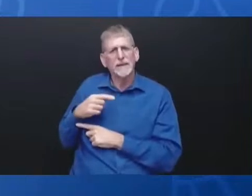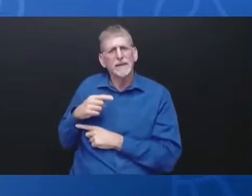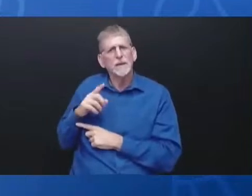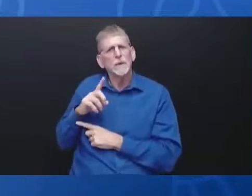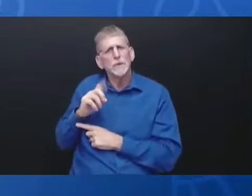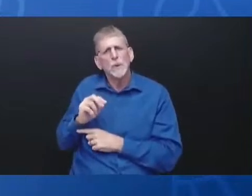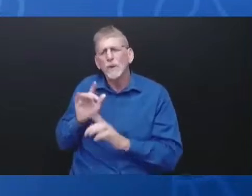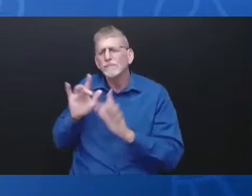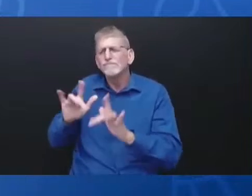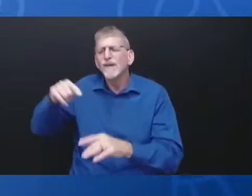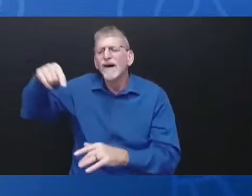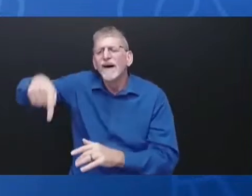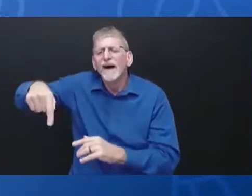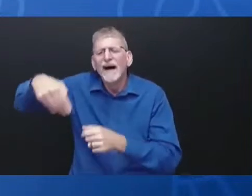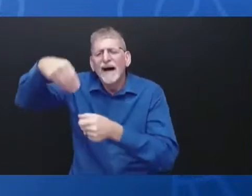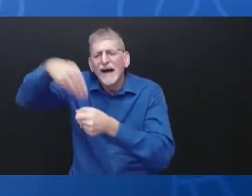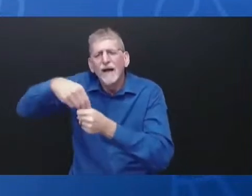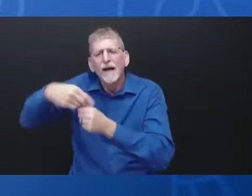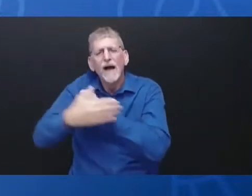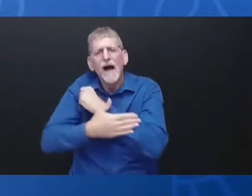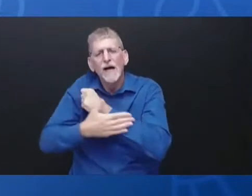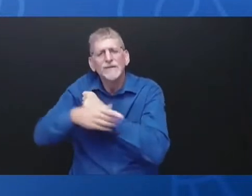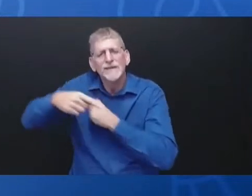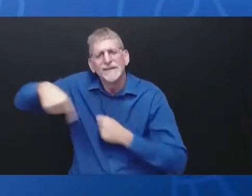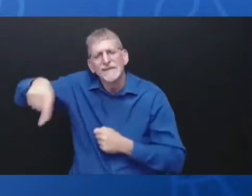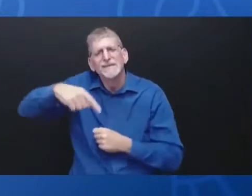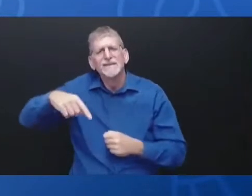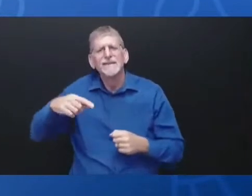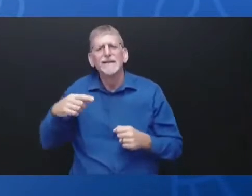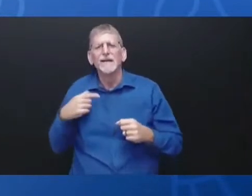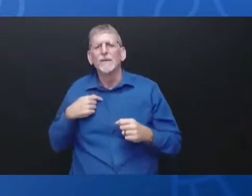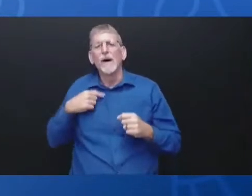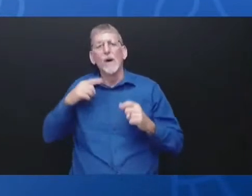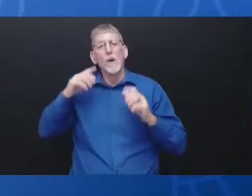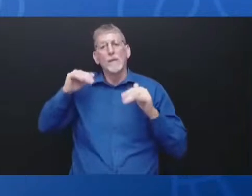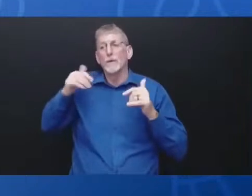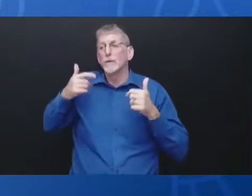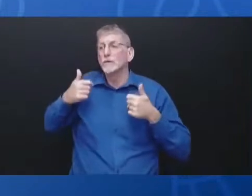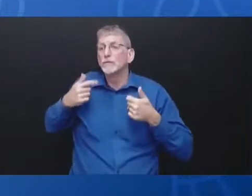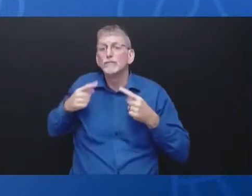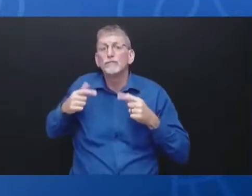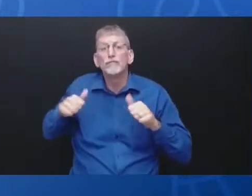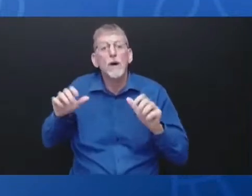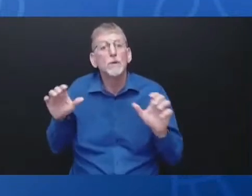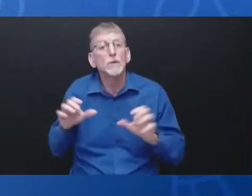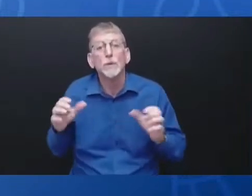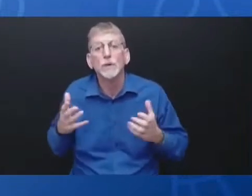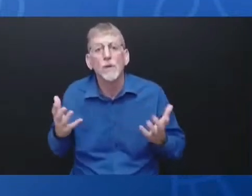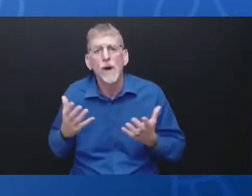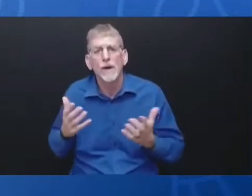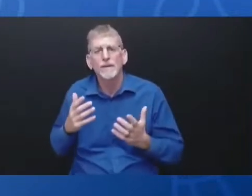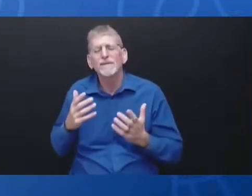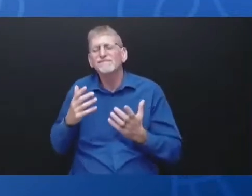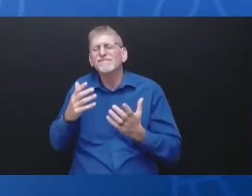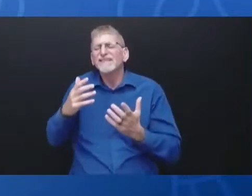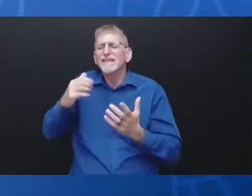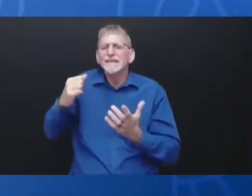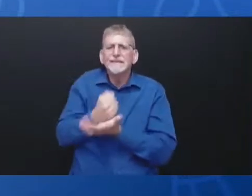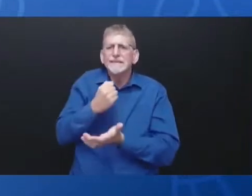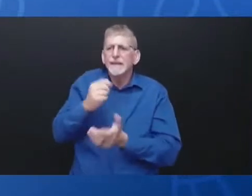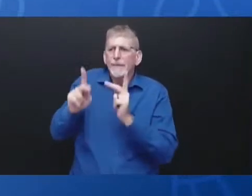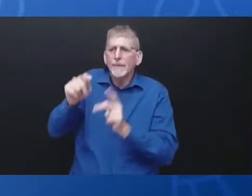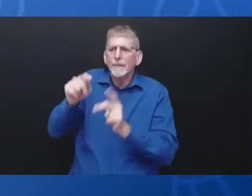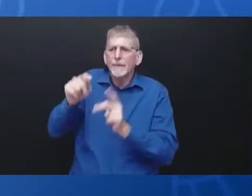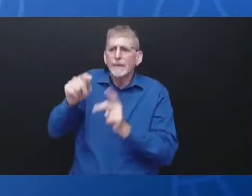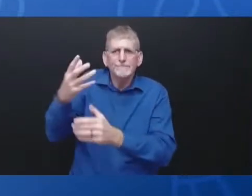what we've accomplished. We lament the loss of life. That's the aspect. Because I think this is part of the real story.